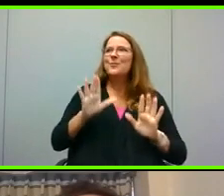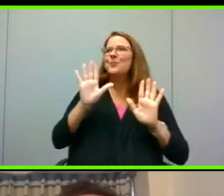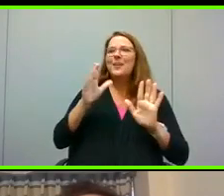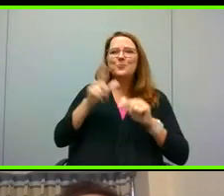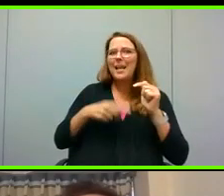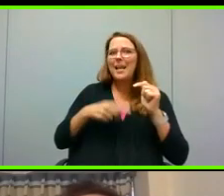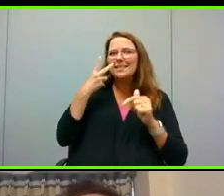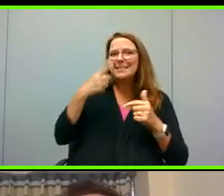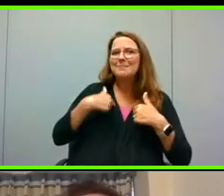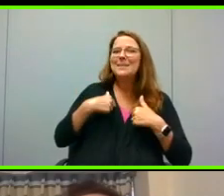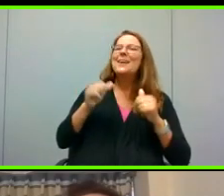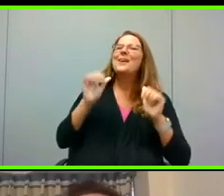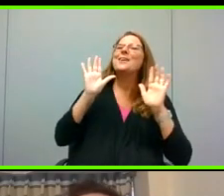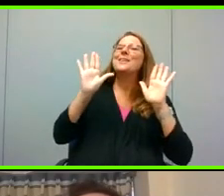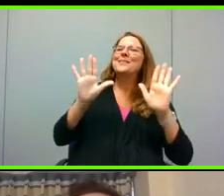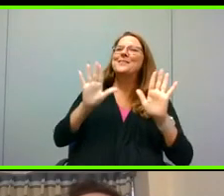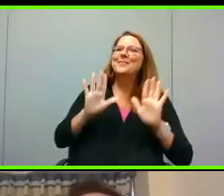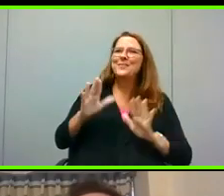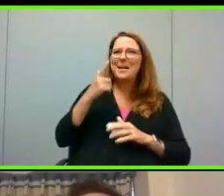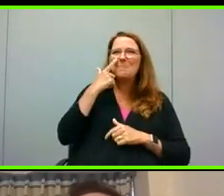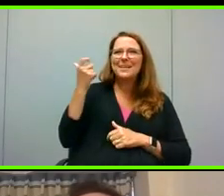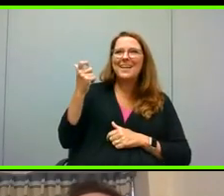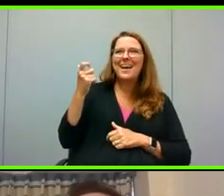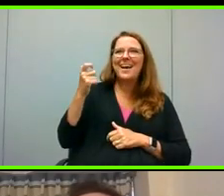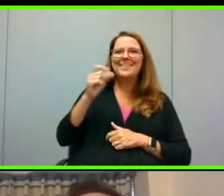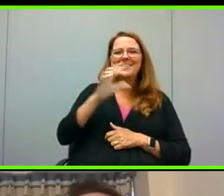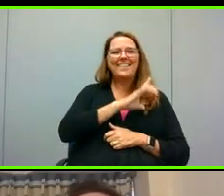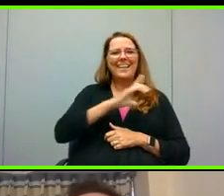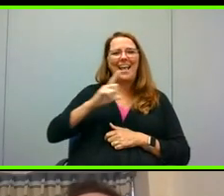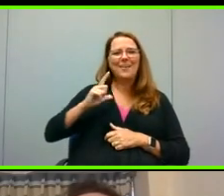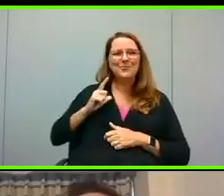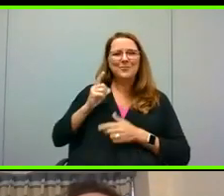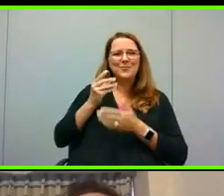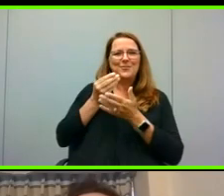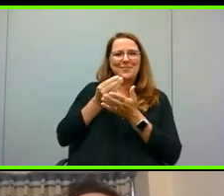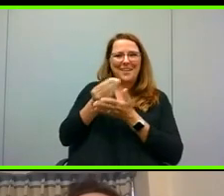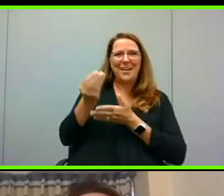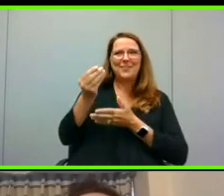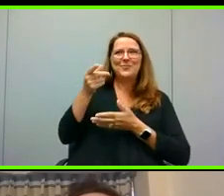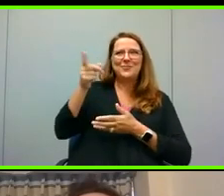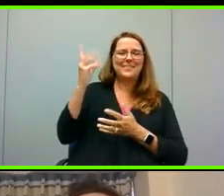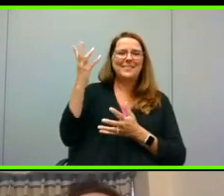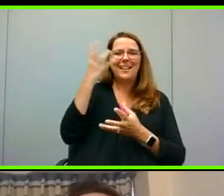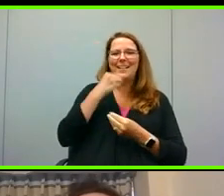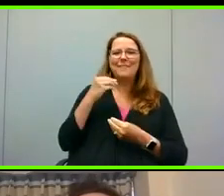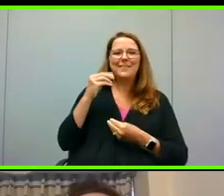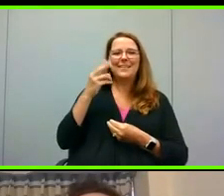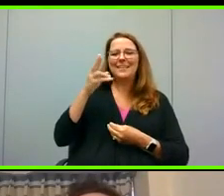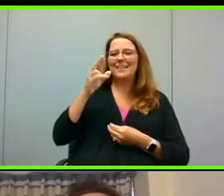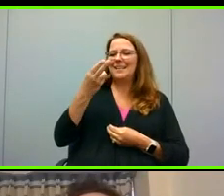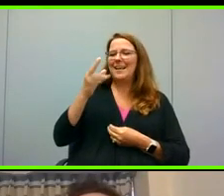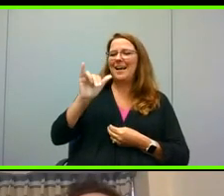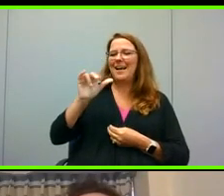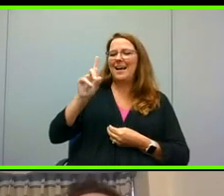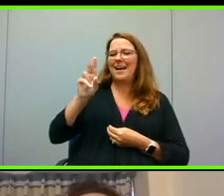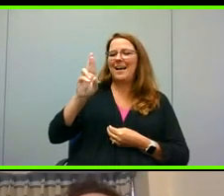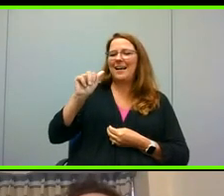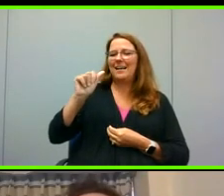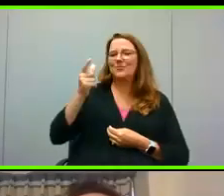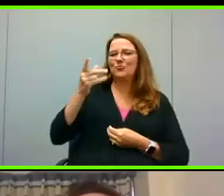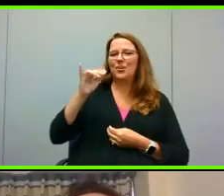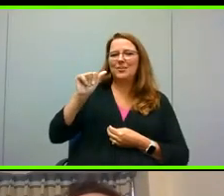And that's great, because the council got you this lovely hydrangea to play